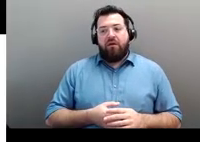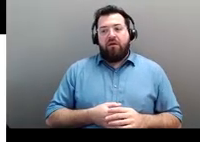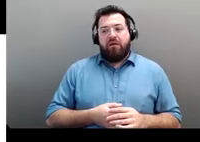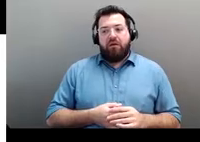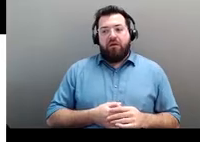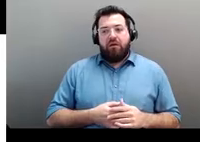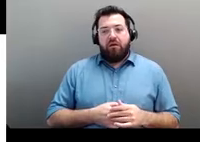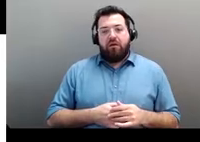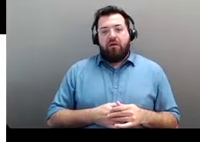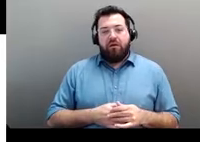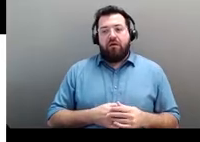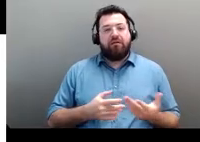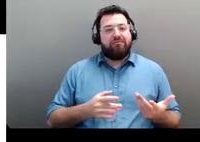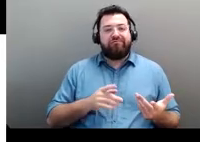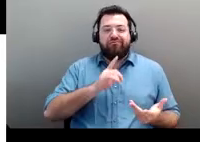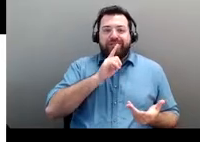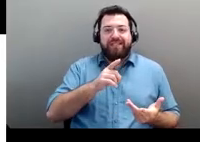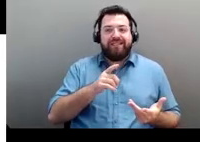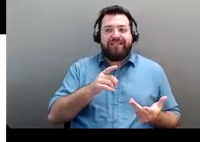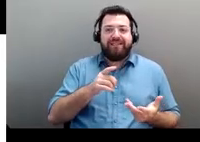all, I think there's a lot of overlap